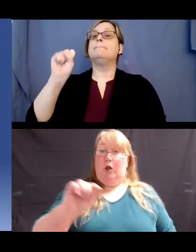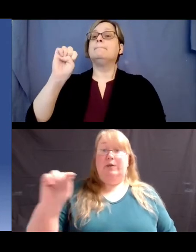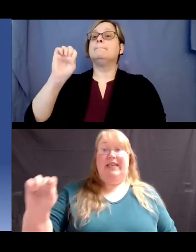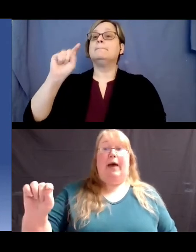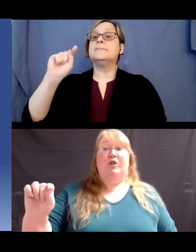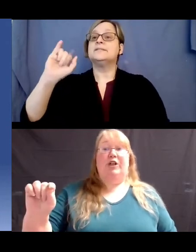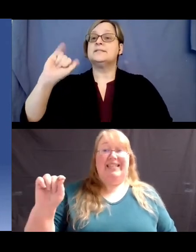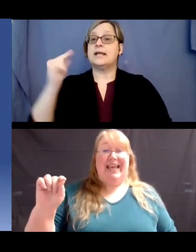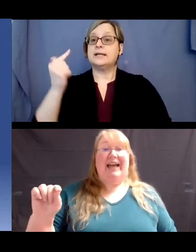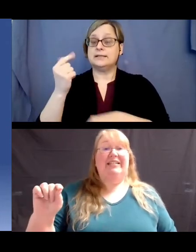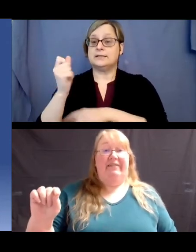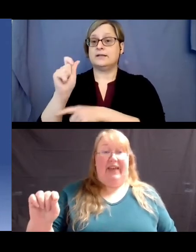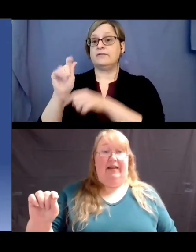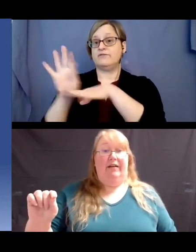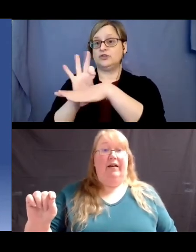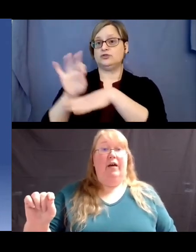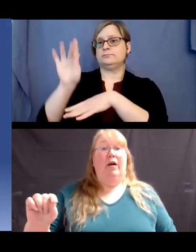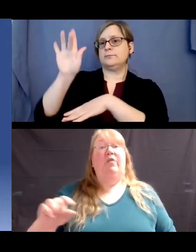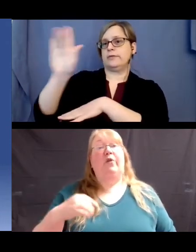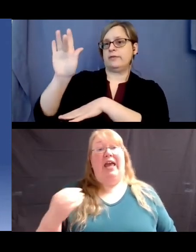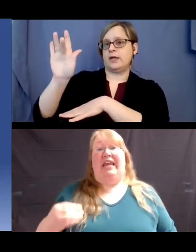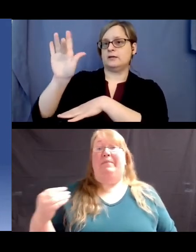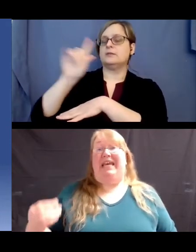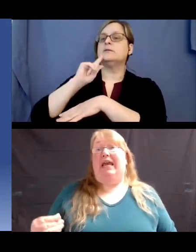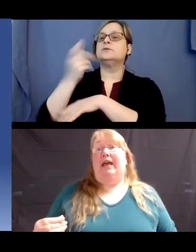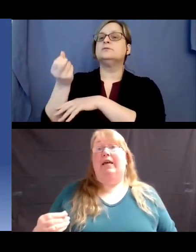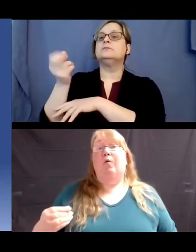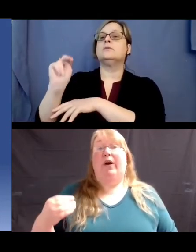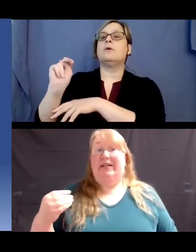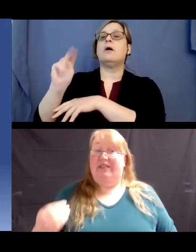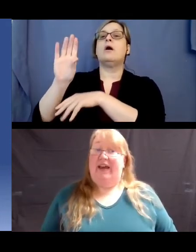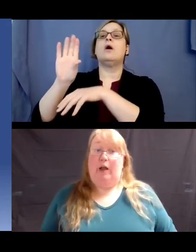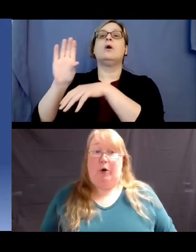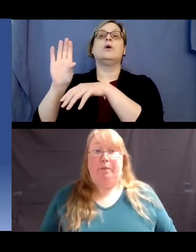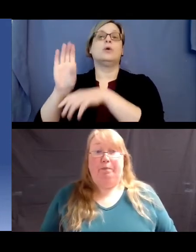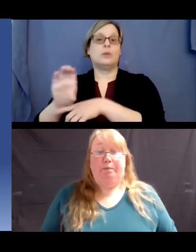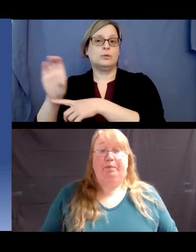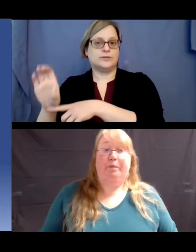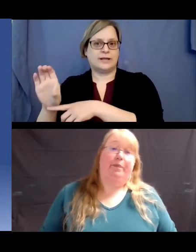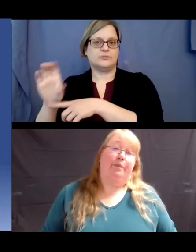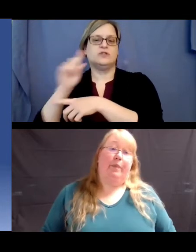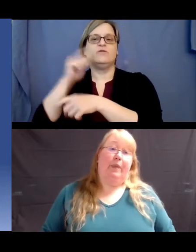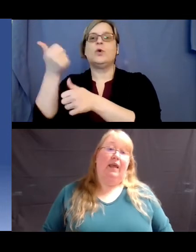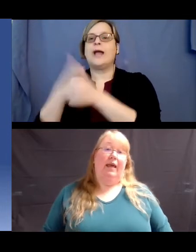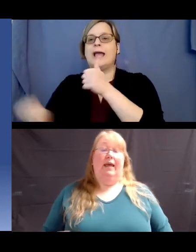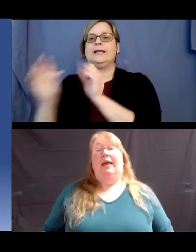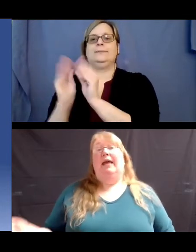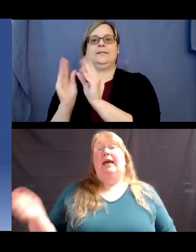that closed caption is activated for any meeting where it's available.